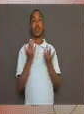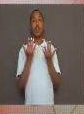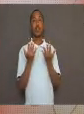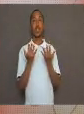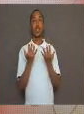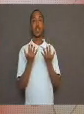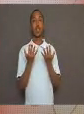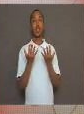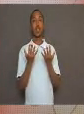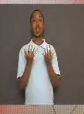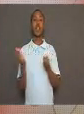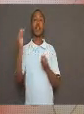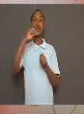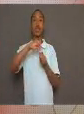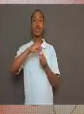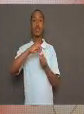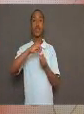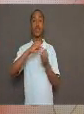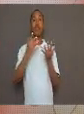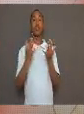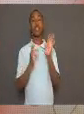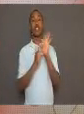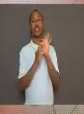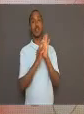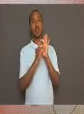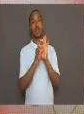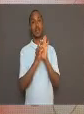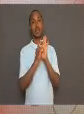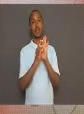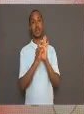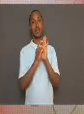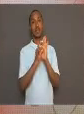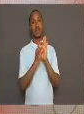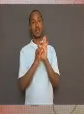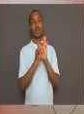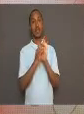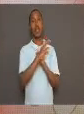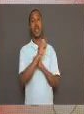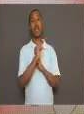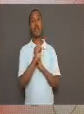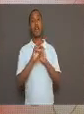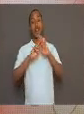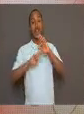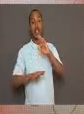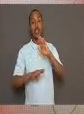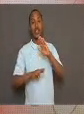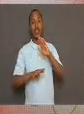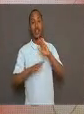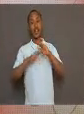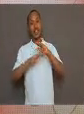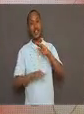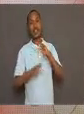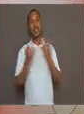Oxidation is an increase in the oxidation number, while reduction is a decrease in